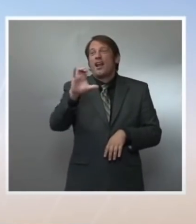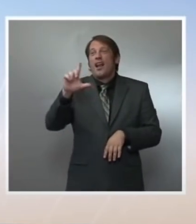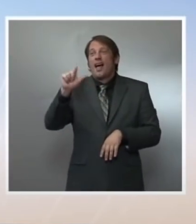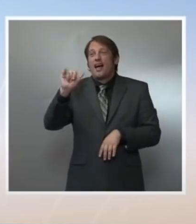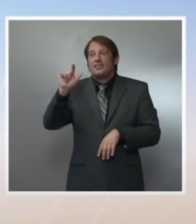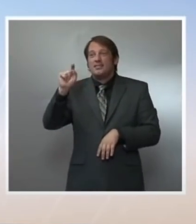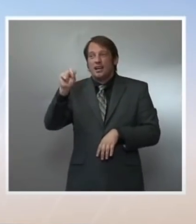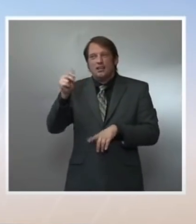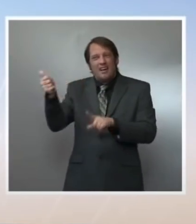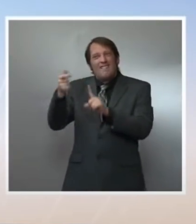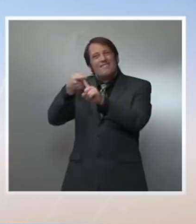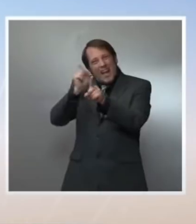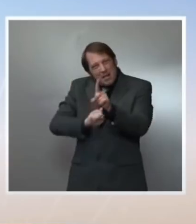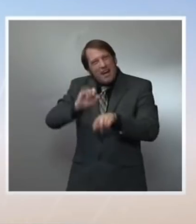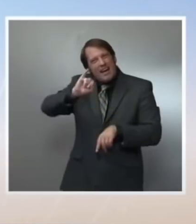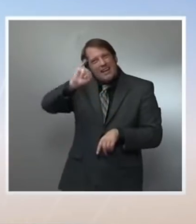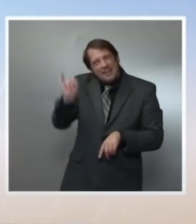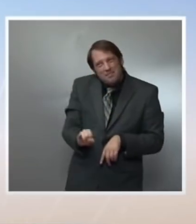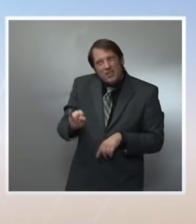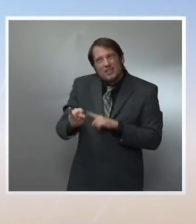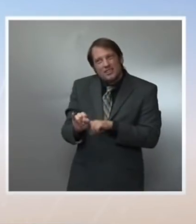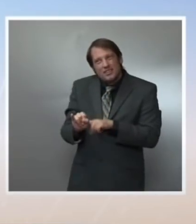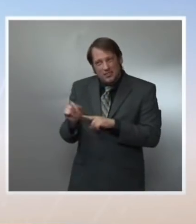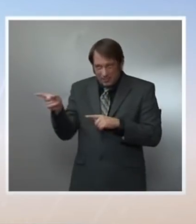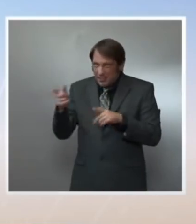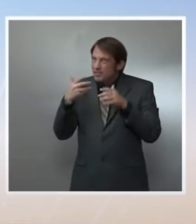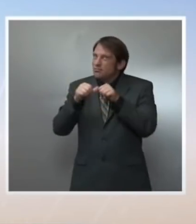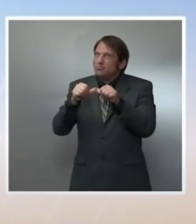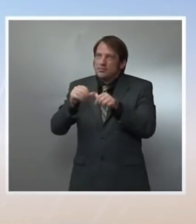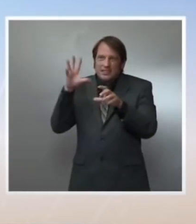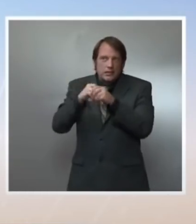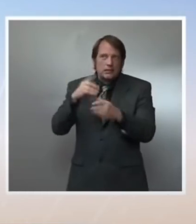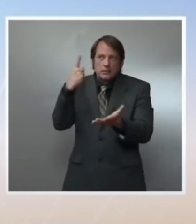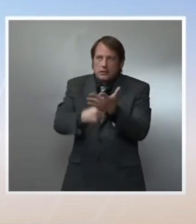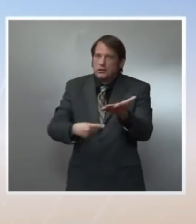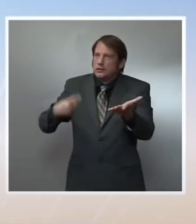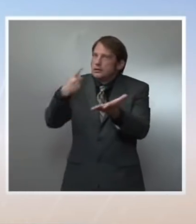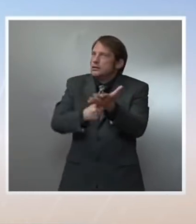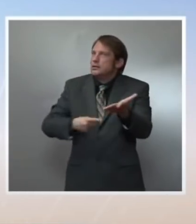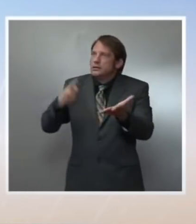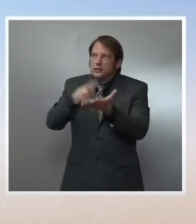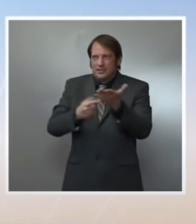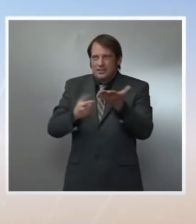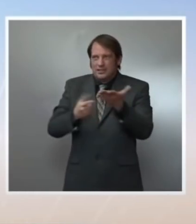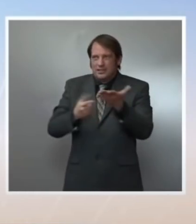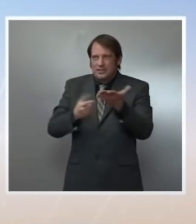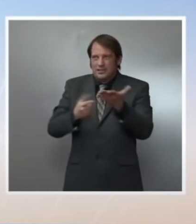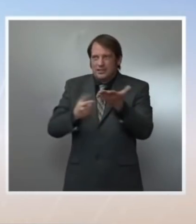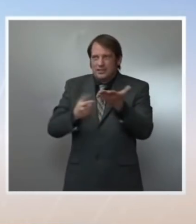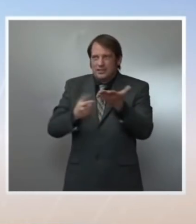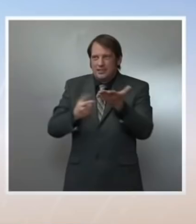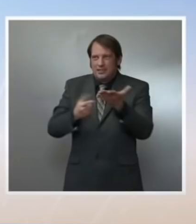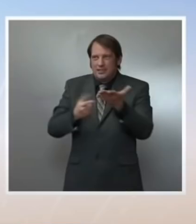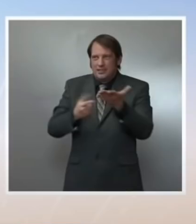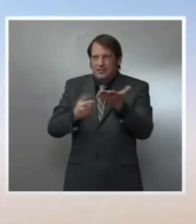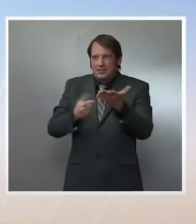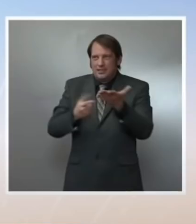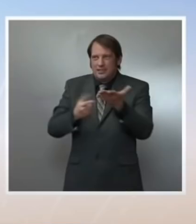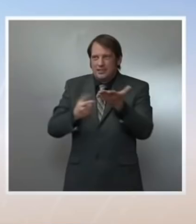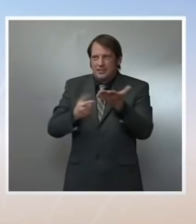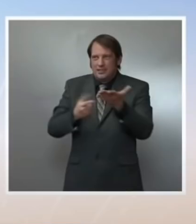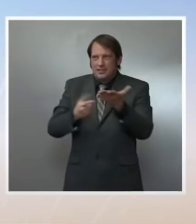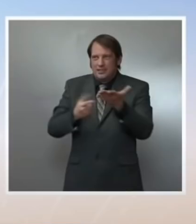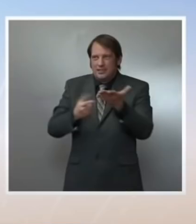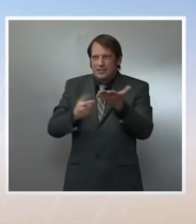constant discussion and issue around this White House. So it's not going to require a czar. It is ultimately a priority to the president. A czar? Who's a